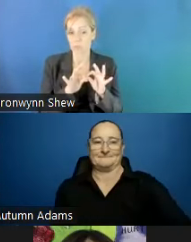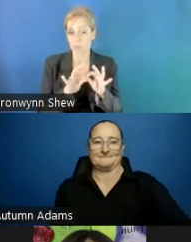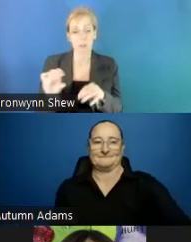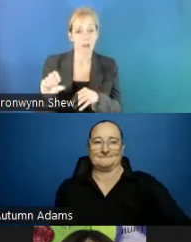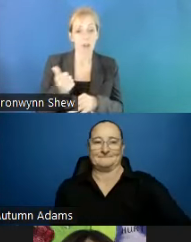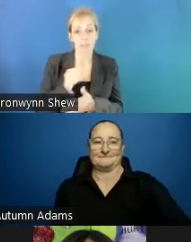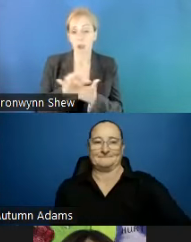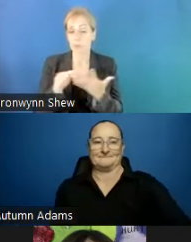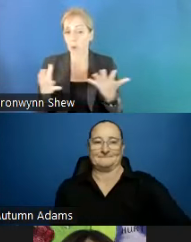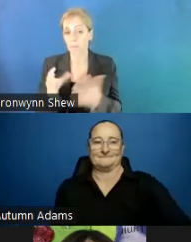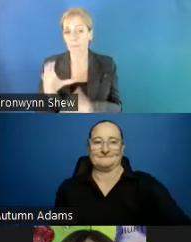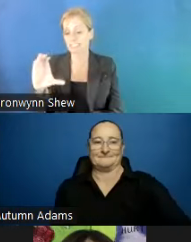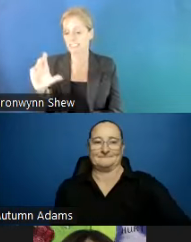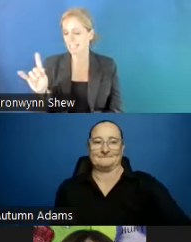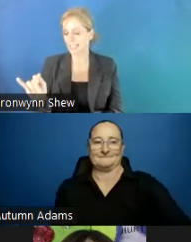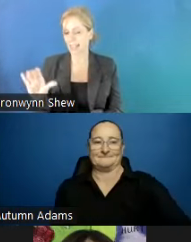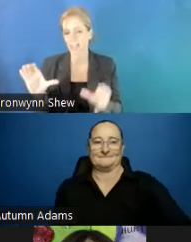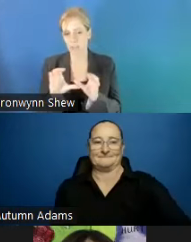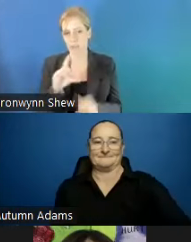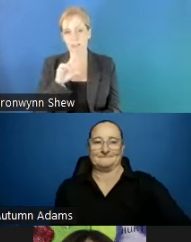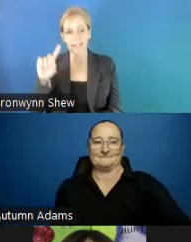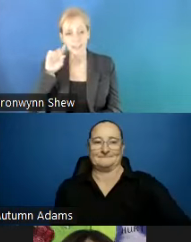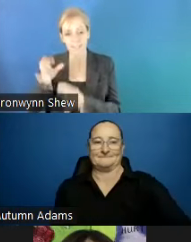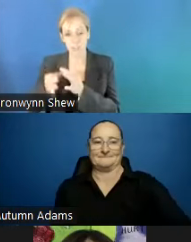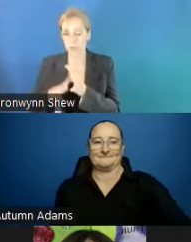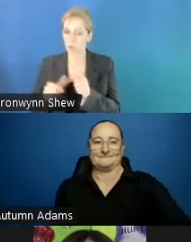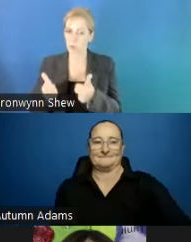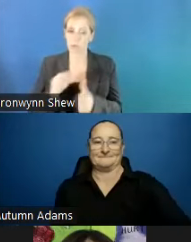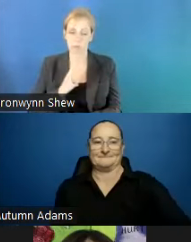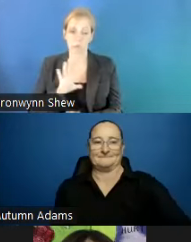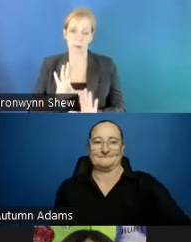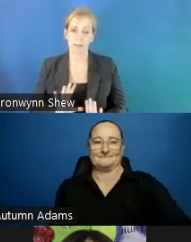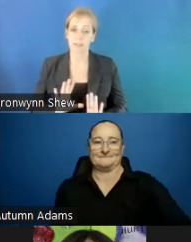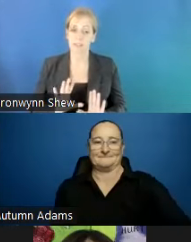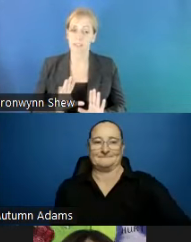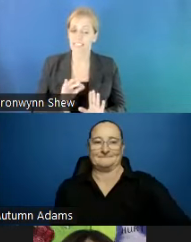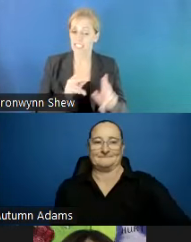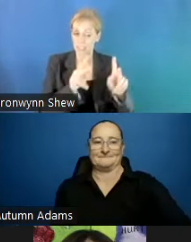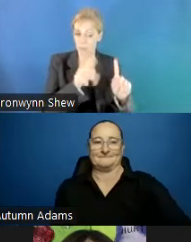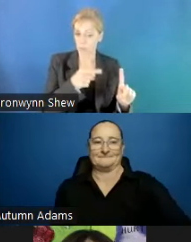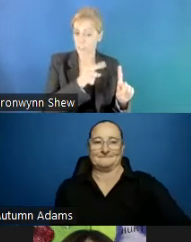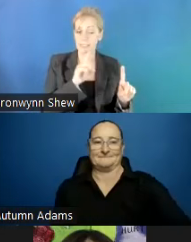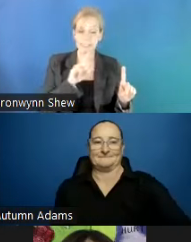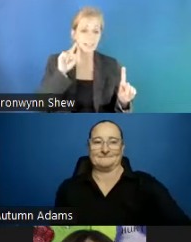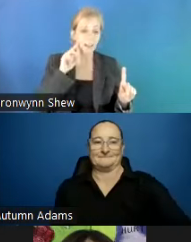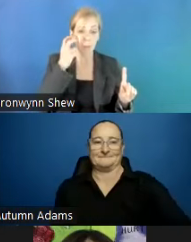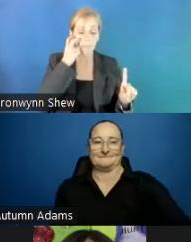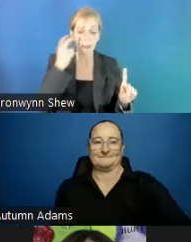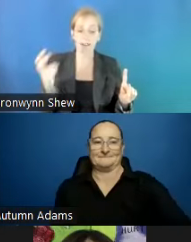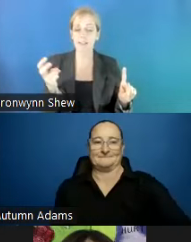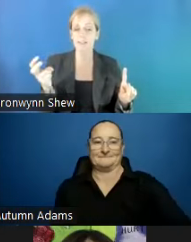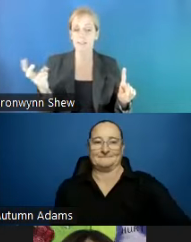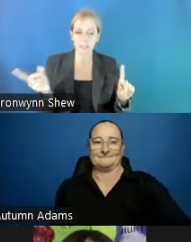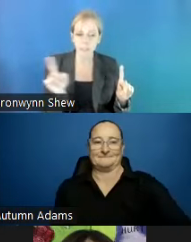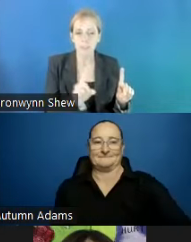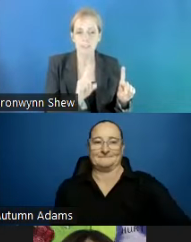and especially for those that are deaf blind. You know, we really just want to reduce the stress and trauma that